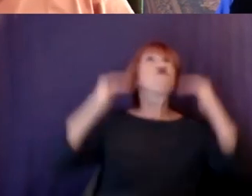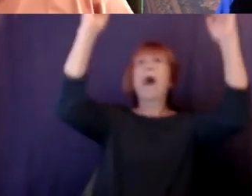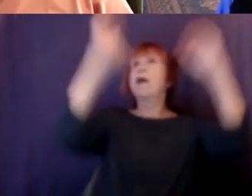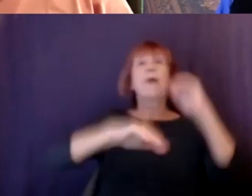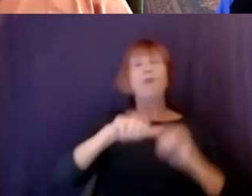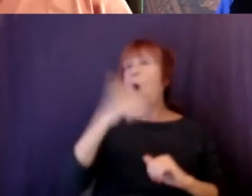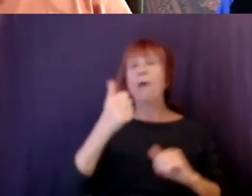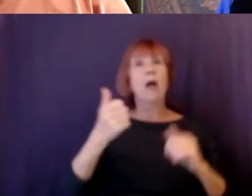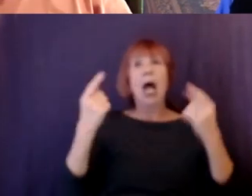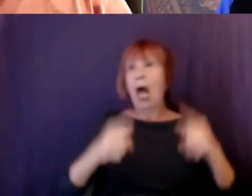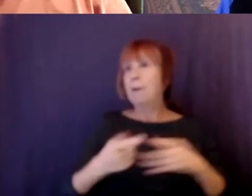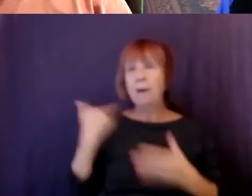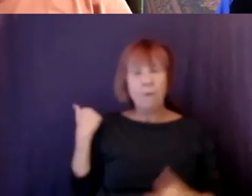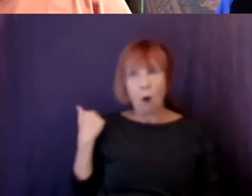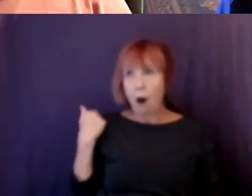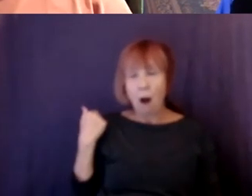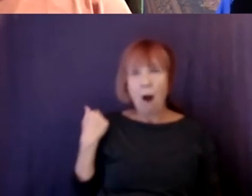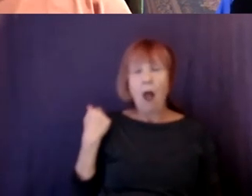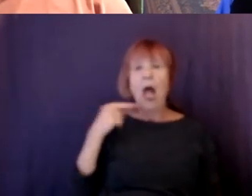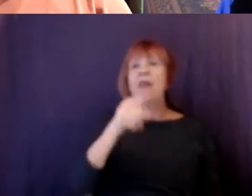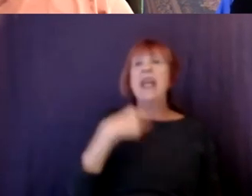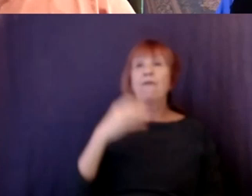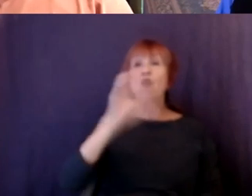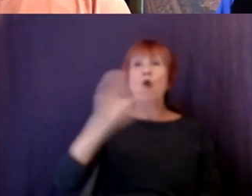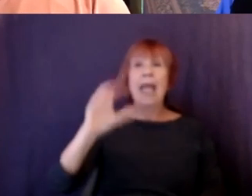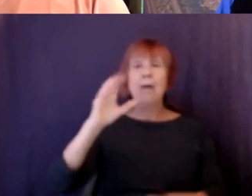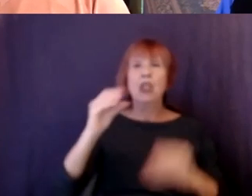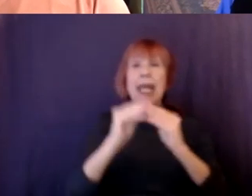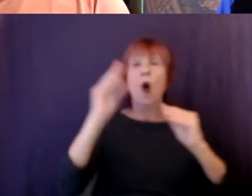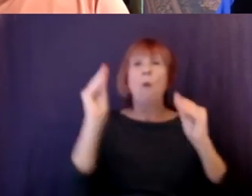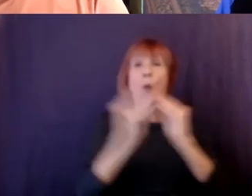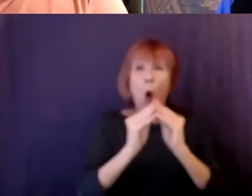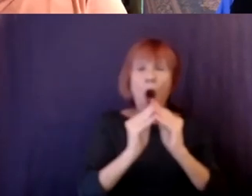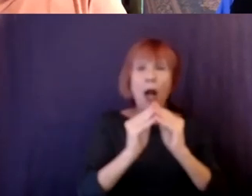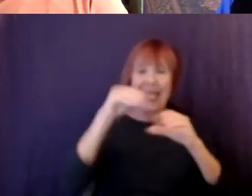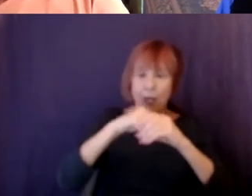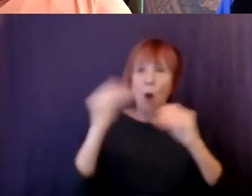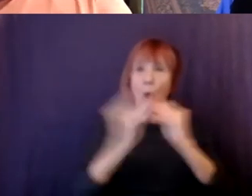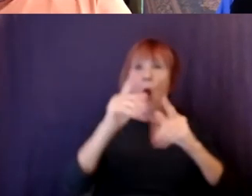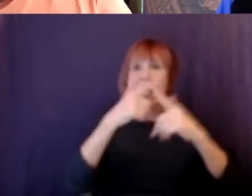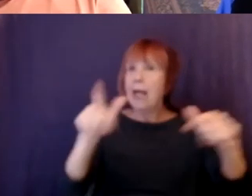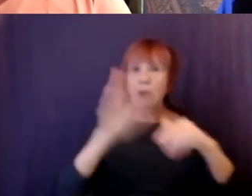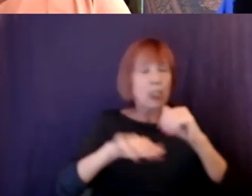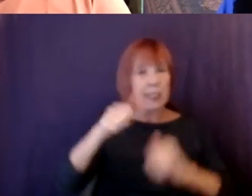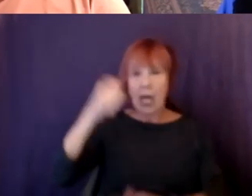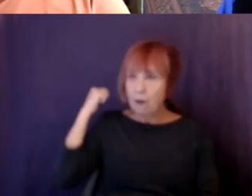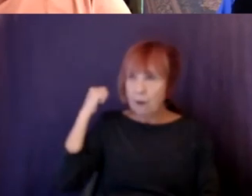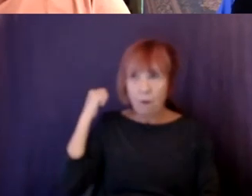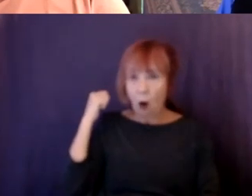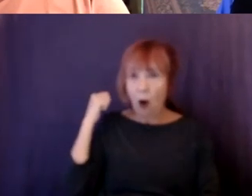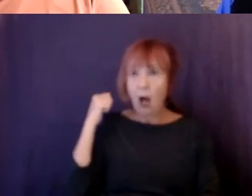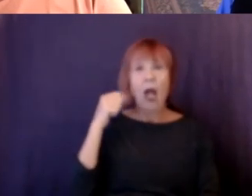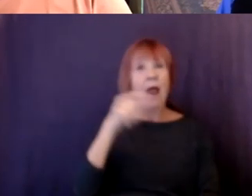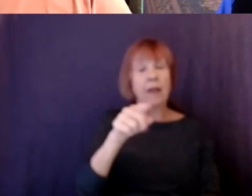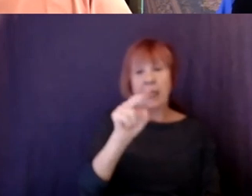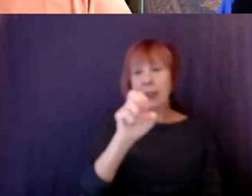It's captioned in more languages than they've ever done before. It's audio described in many more languages than they've ever done